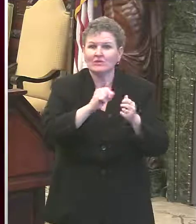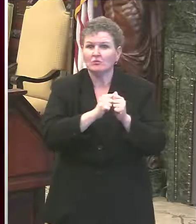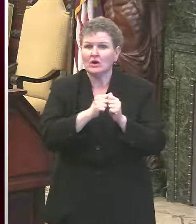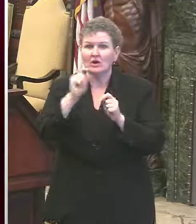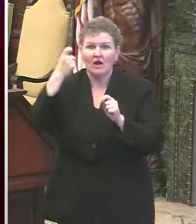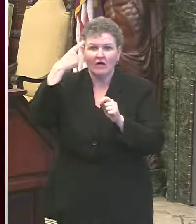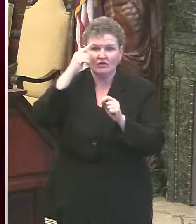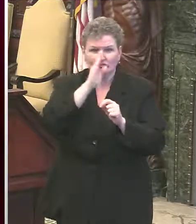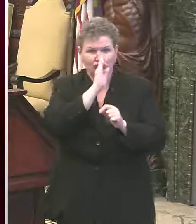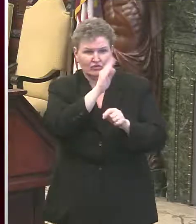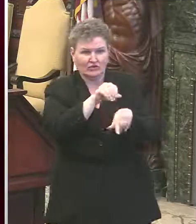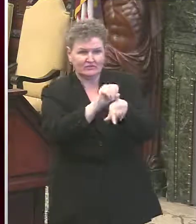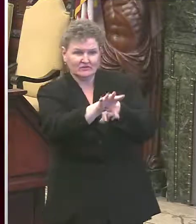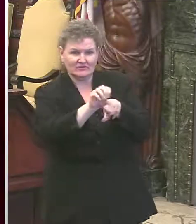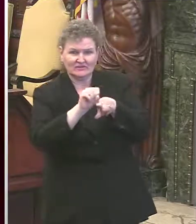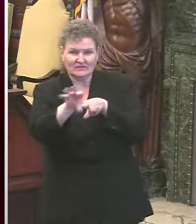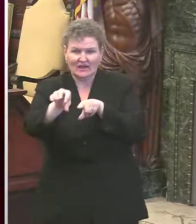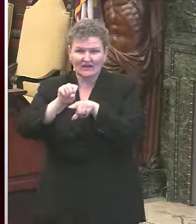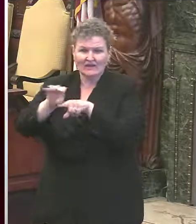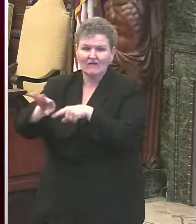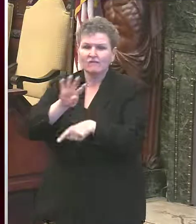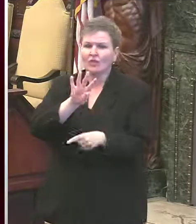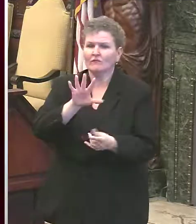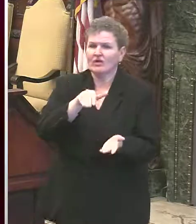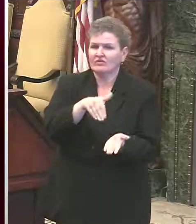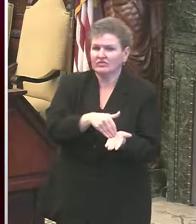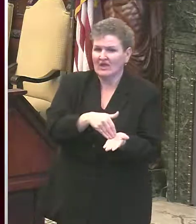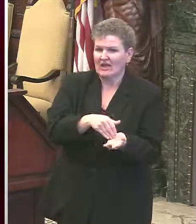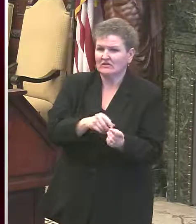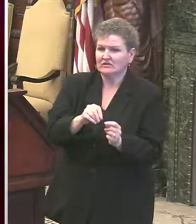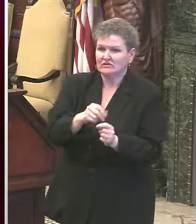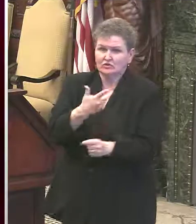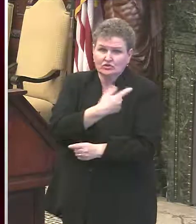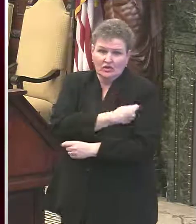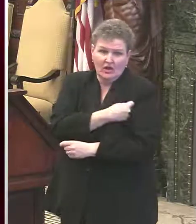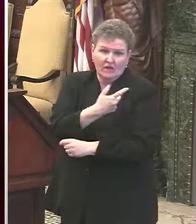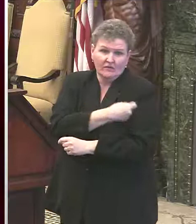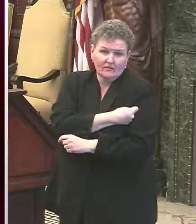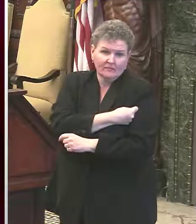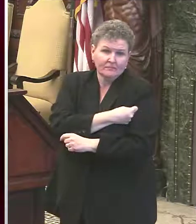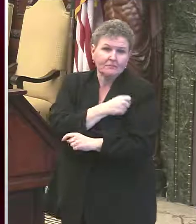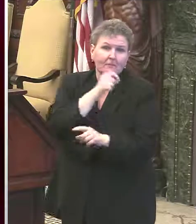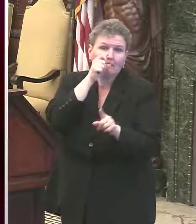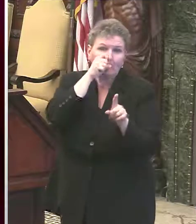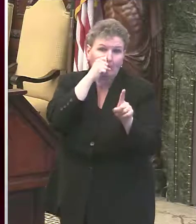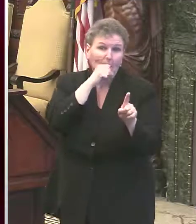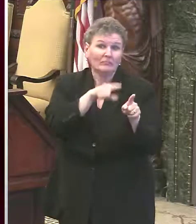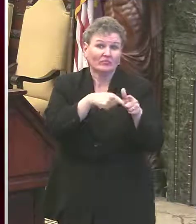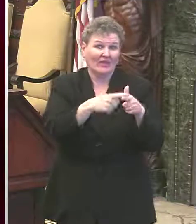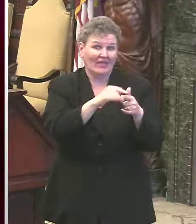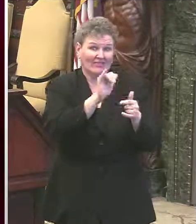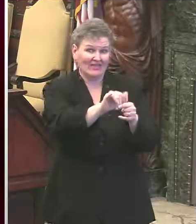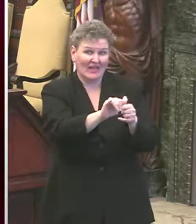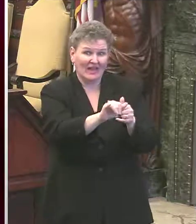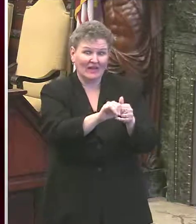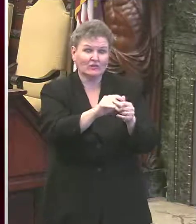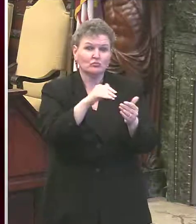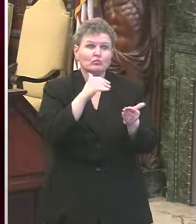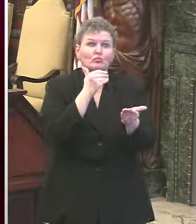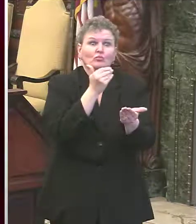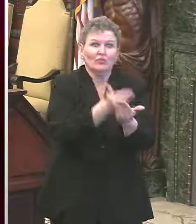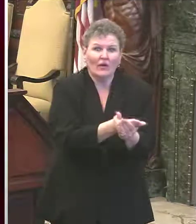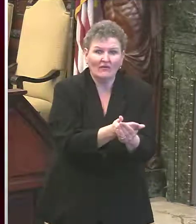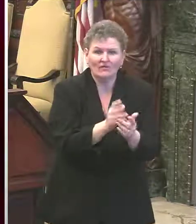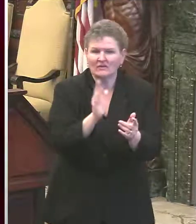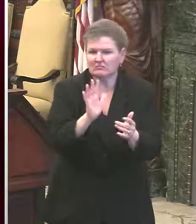which brings us to about 45,000 total first doses that are coming into the city. And then later, the second doses follow up to match the first doses that have